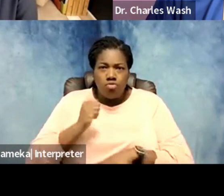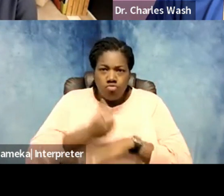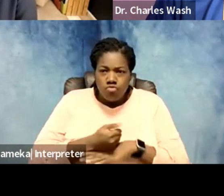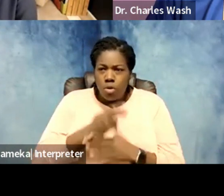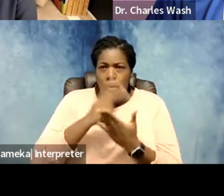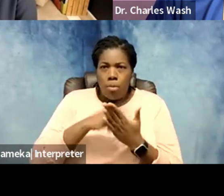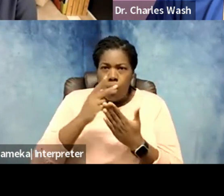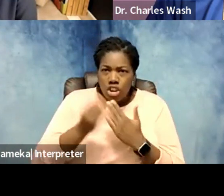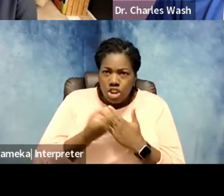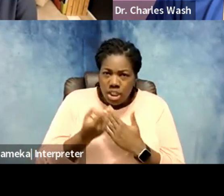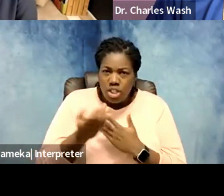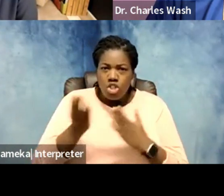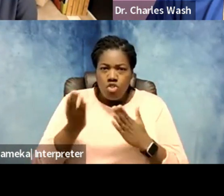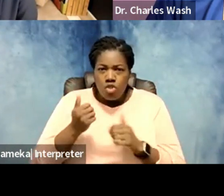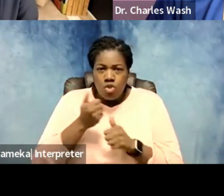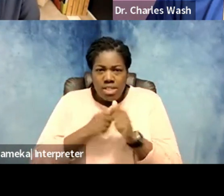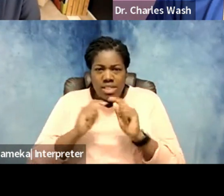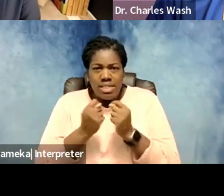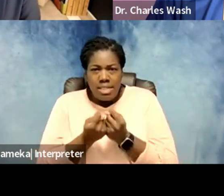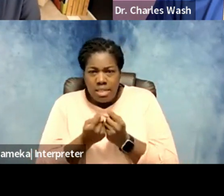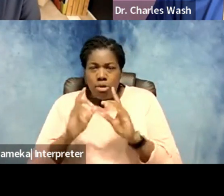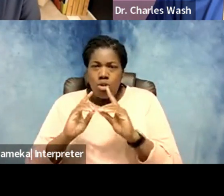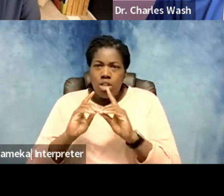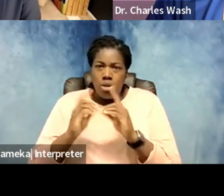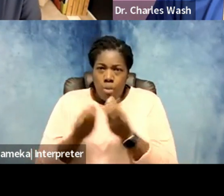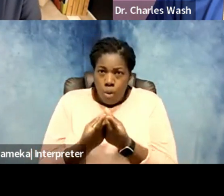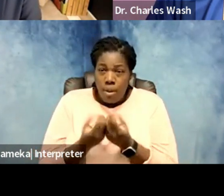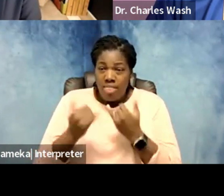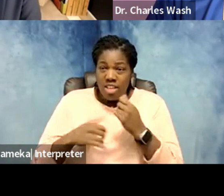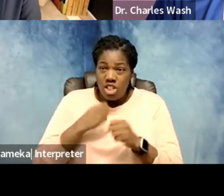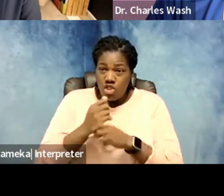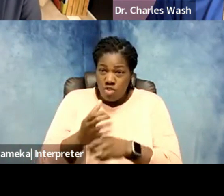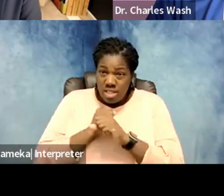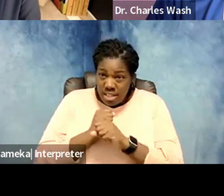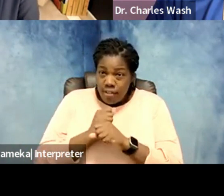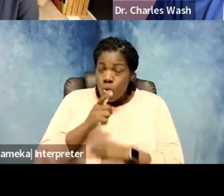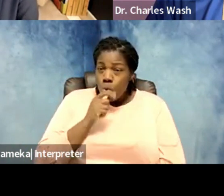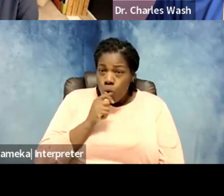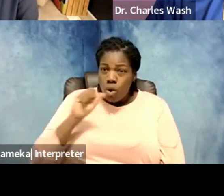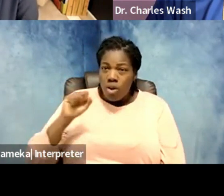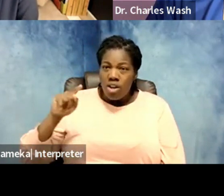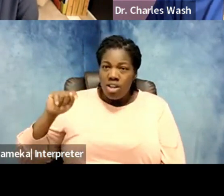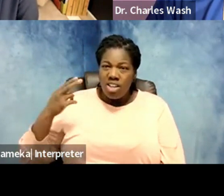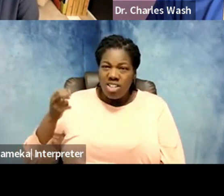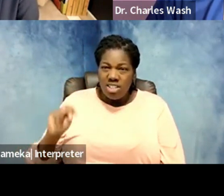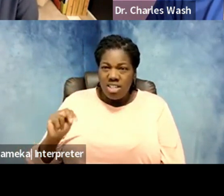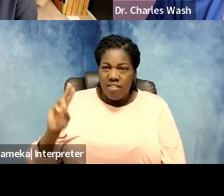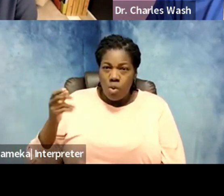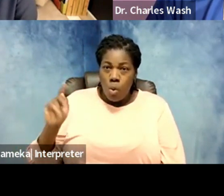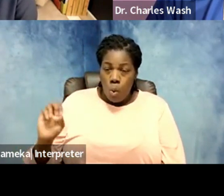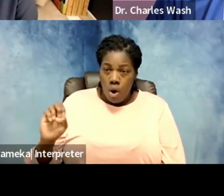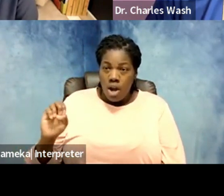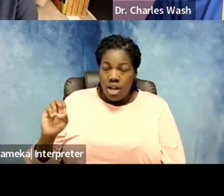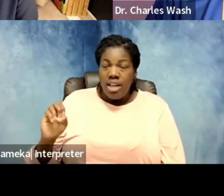projects or through service to teams and departments. This year's recipient is Stephen White at COSI, right here in Columbus,